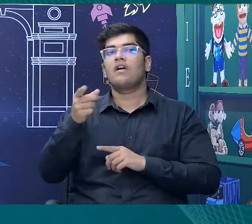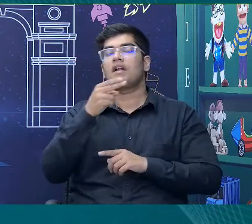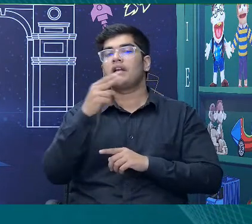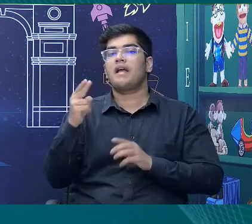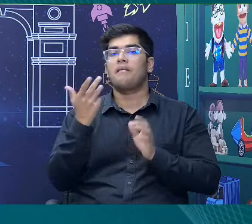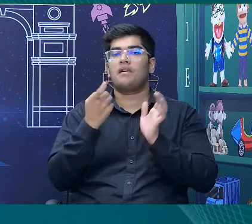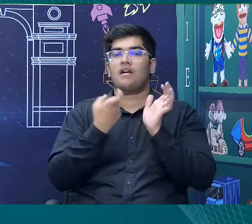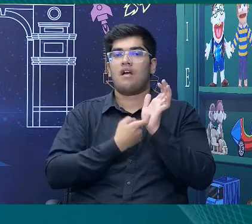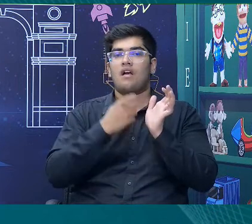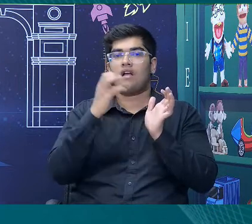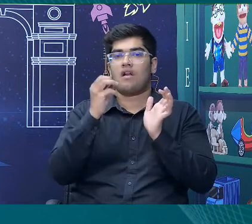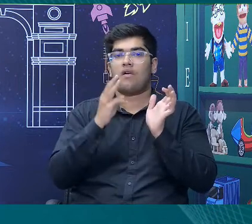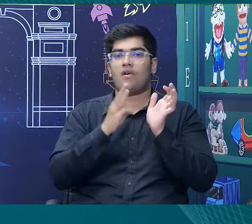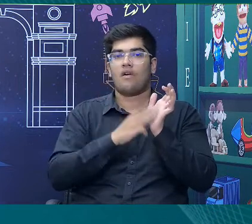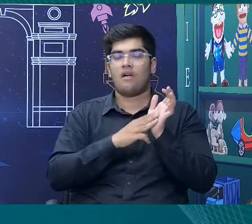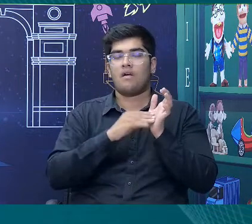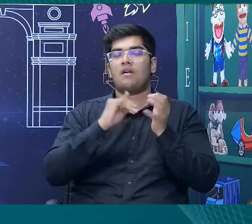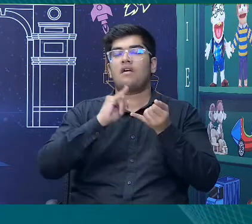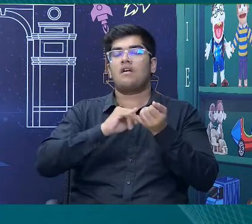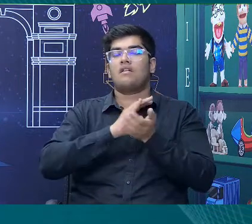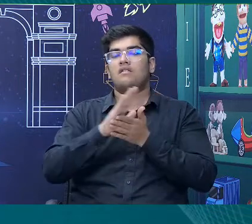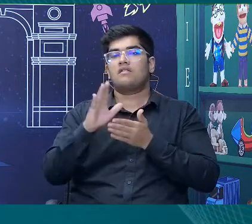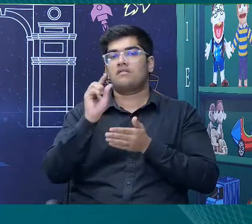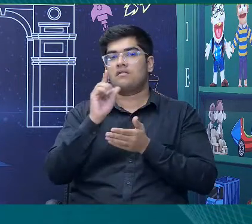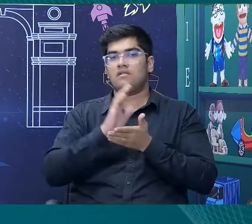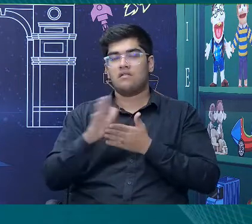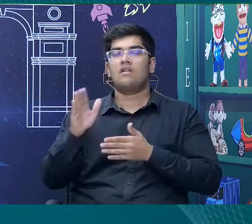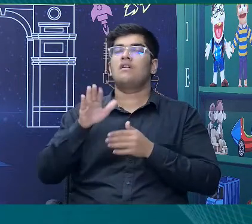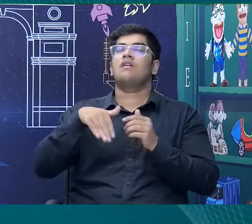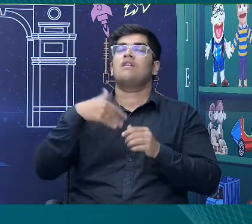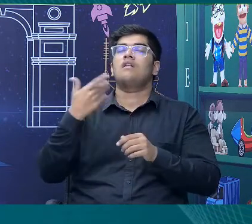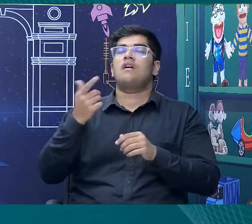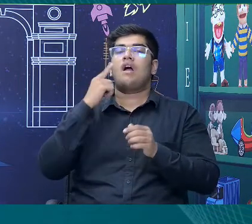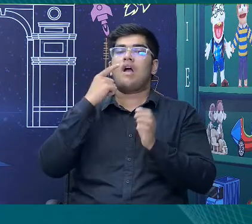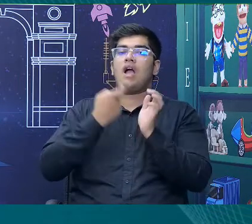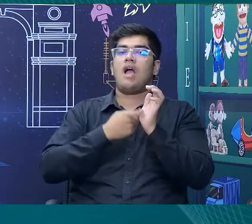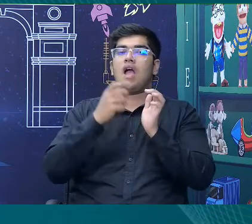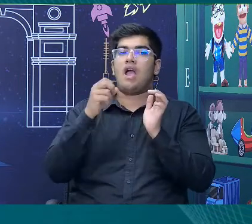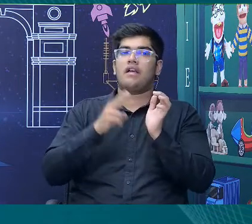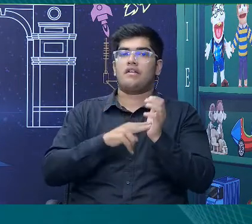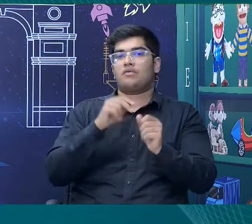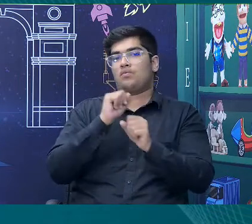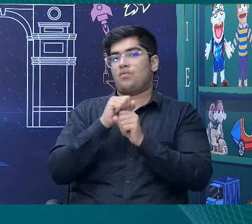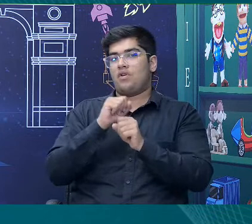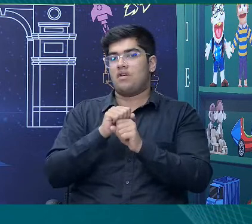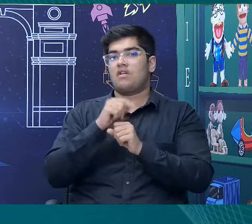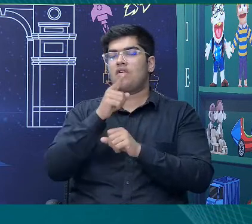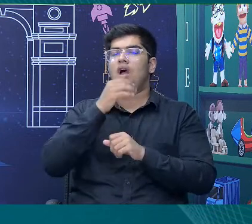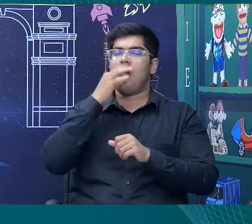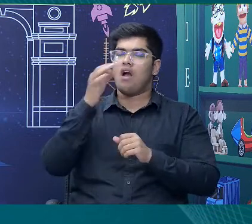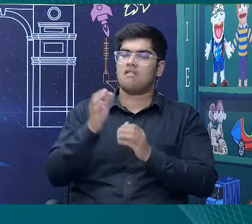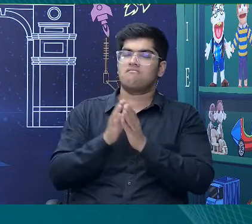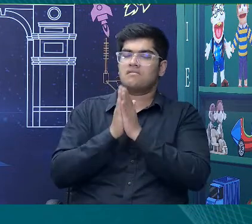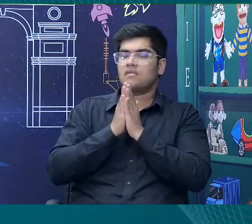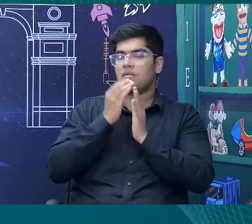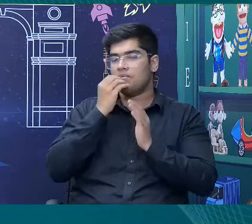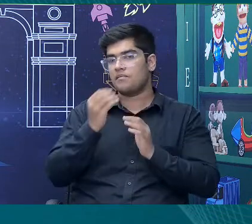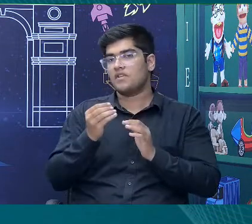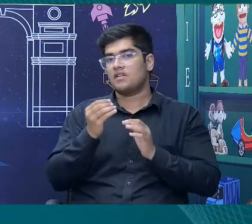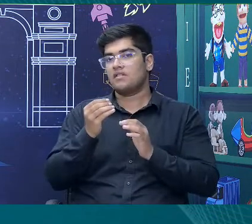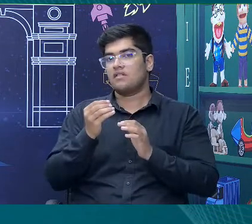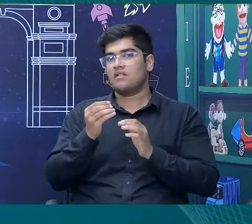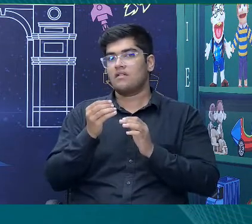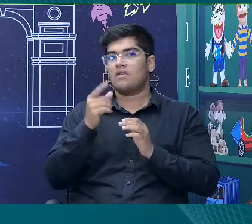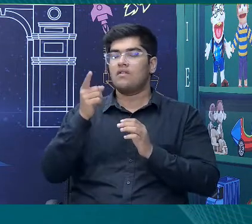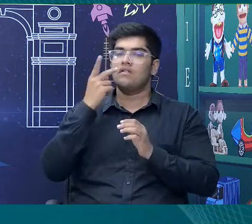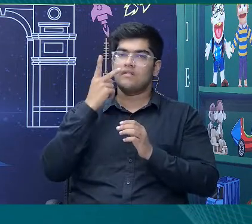Iron Works, and he asks the master blacksmith for shelter. Okay. Now the master blacksmith, he's used to seeing